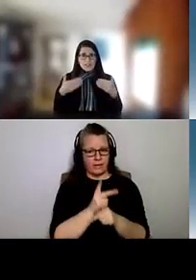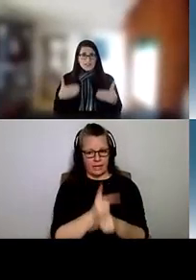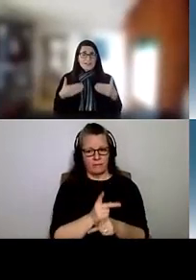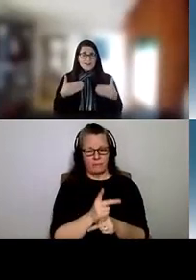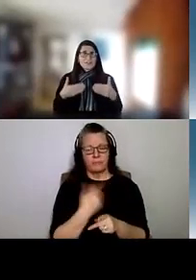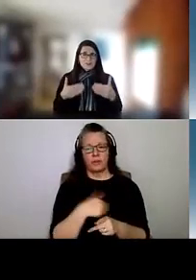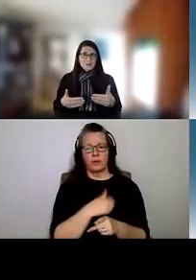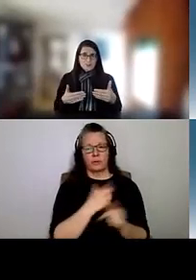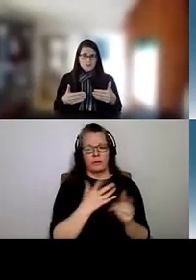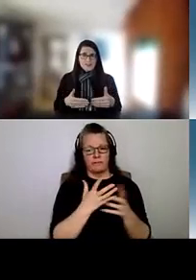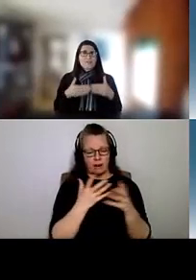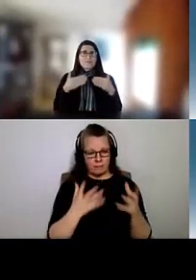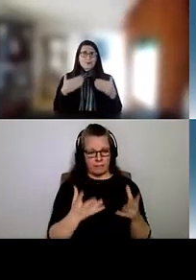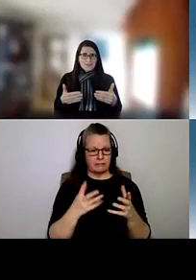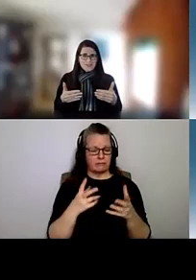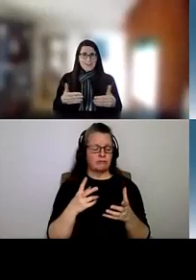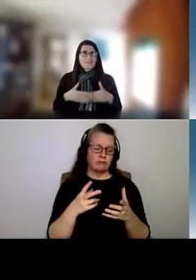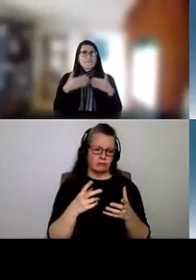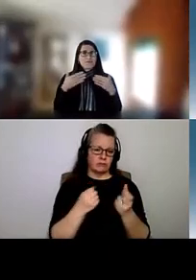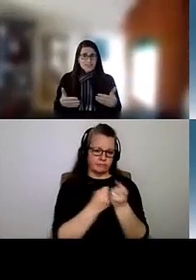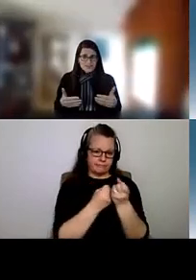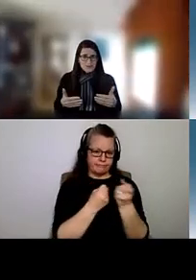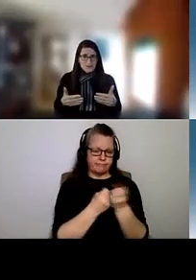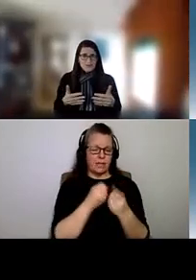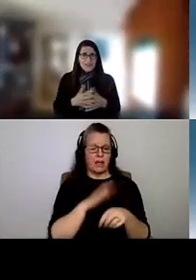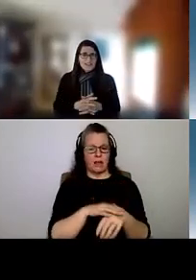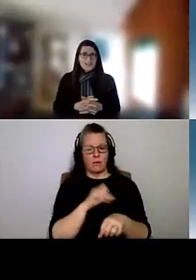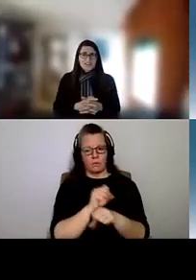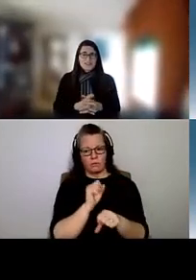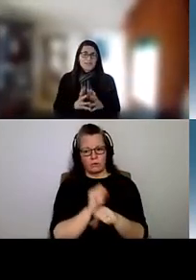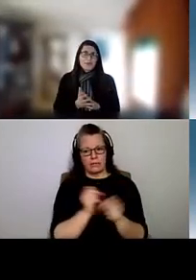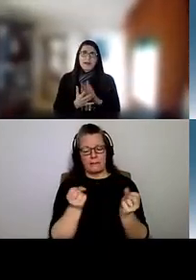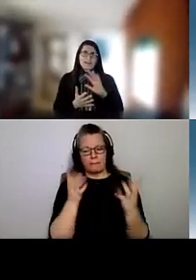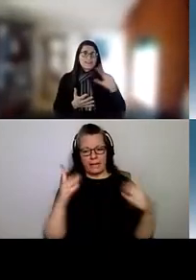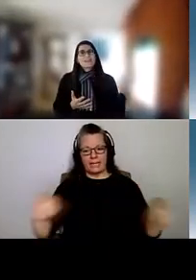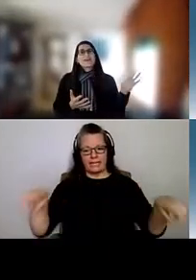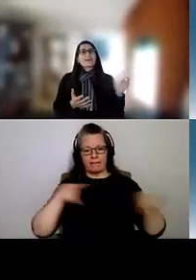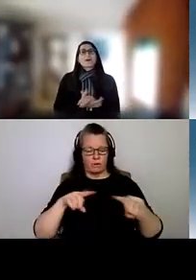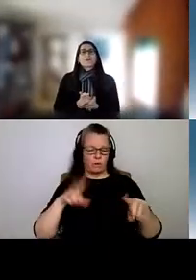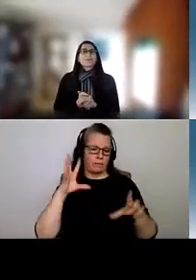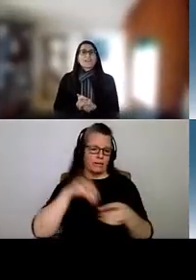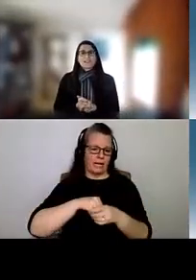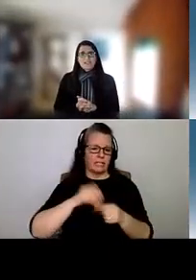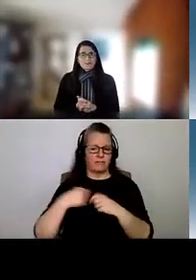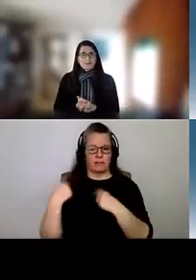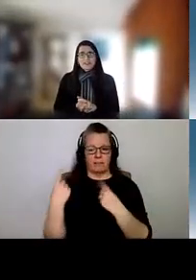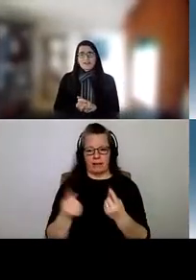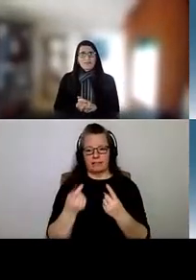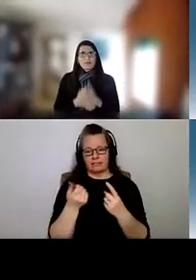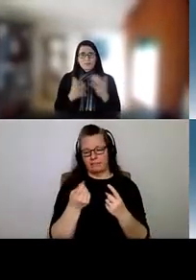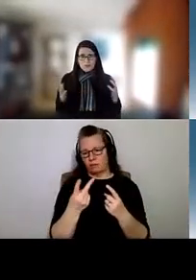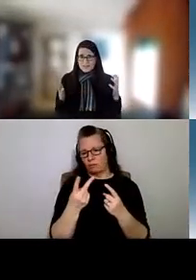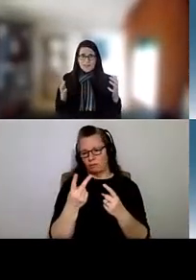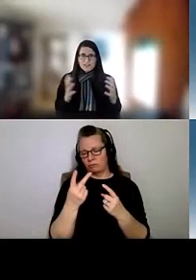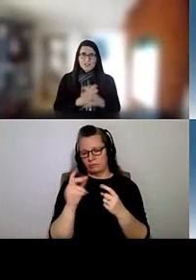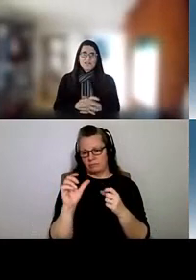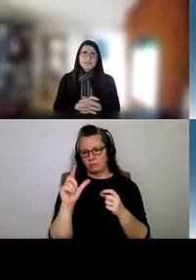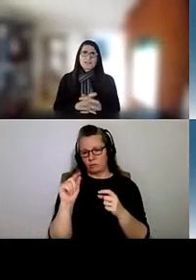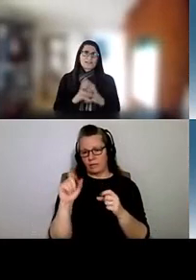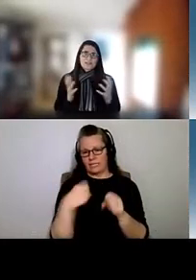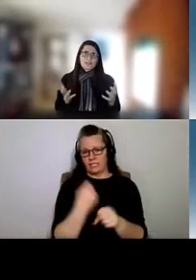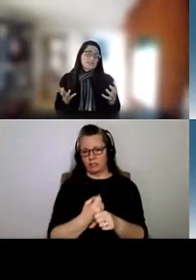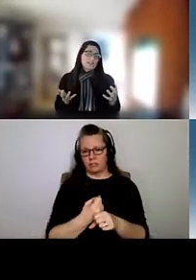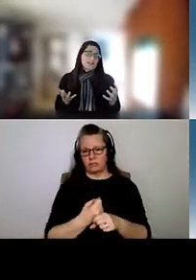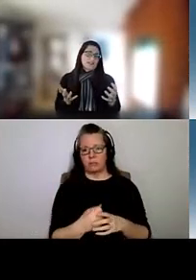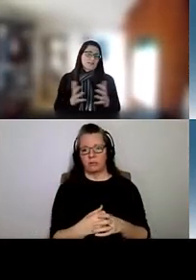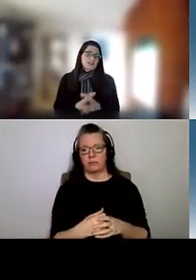much standing on the shoulders of work that many of you have been engaged in for the past couple of decades really now, and previous initiatives,